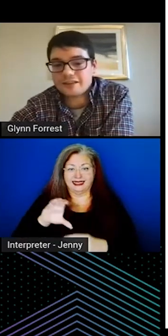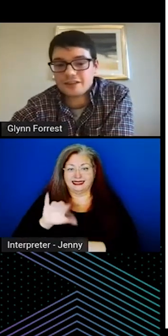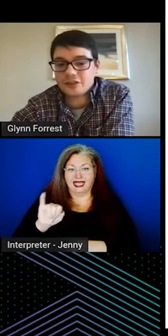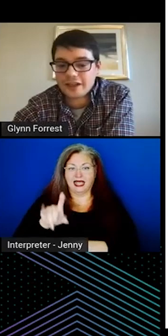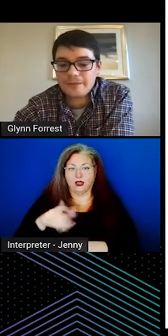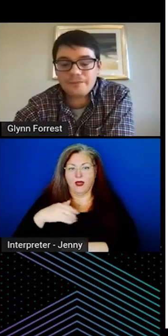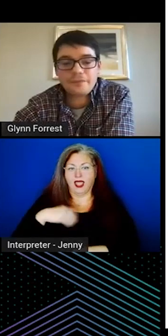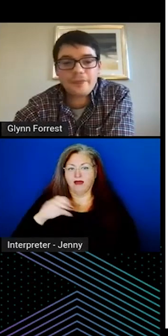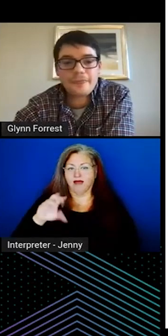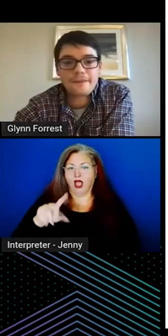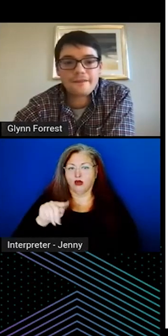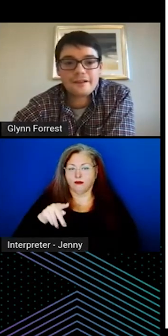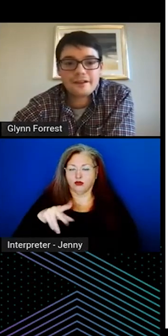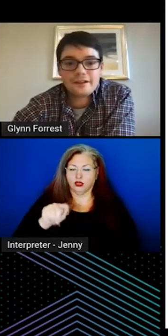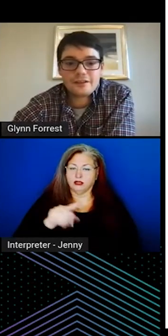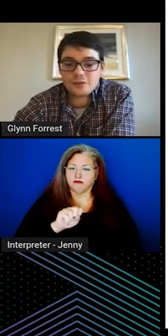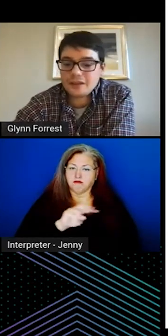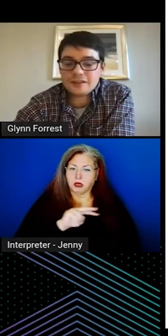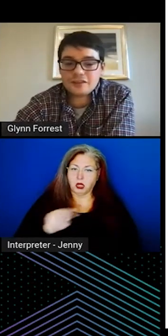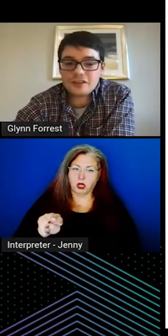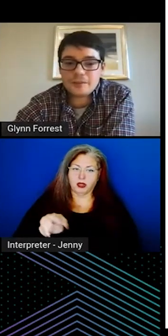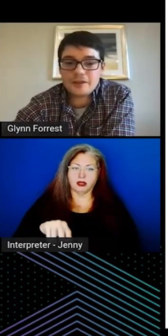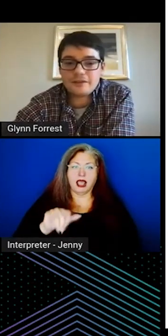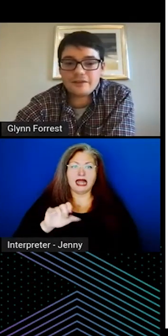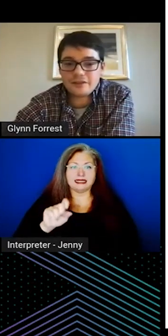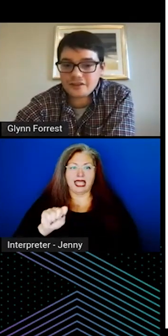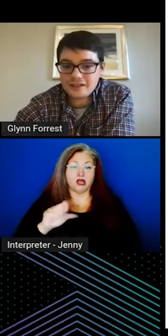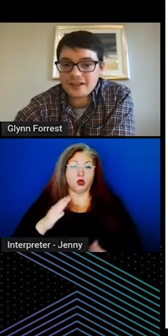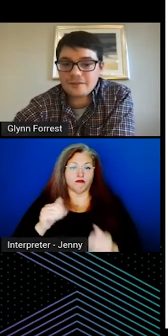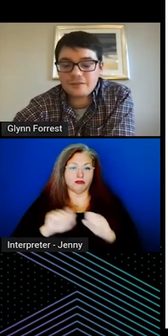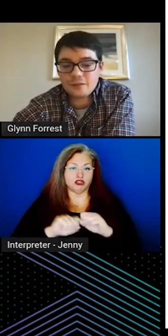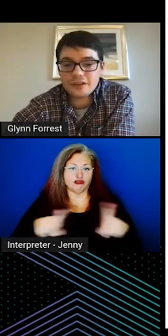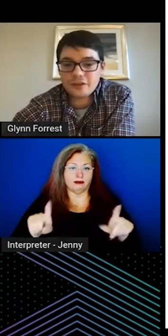that Alice can look at. So Alice can ship it